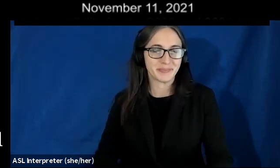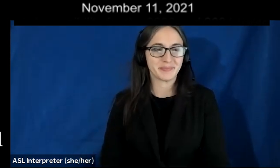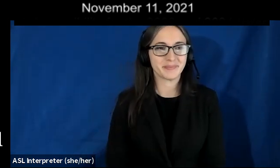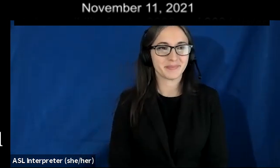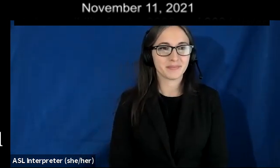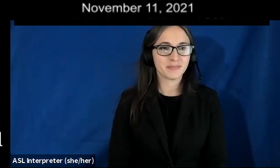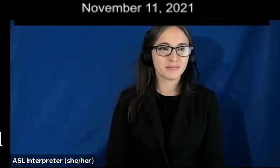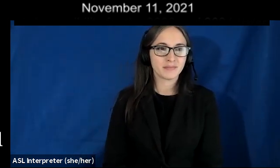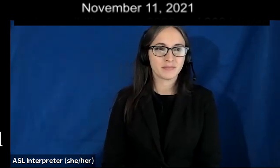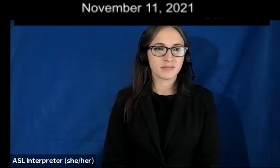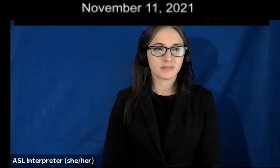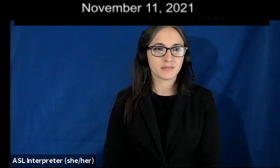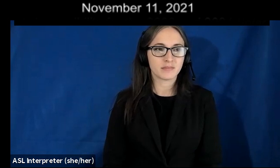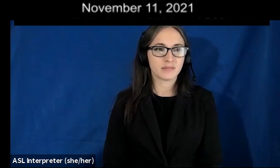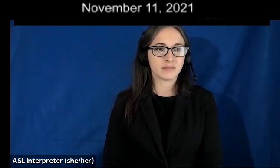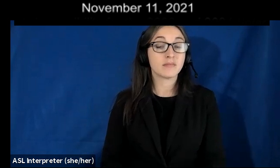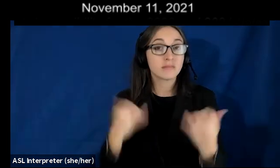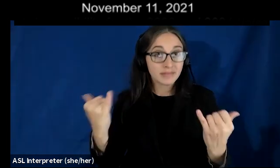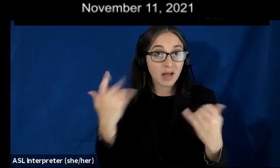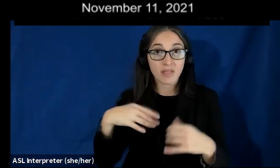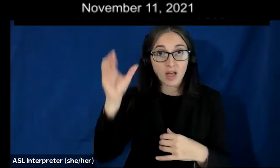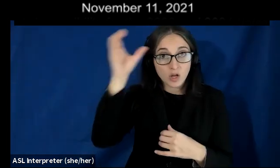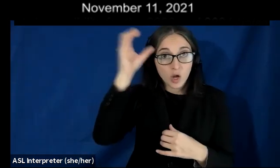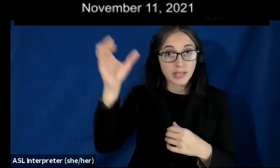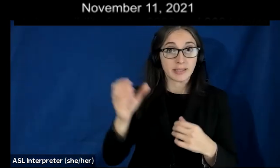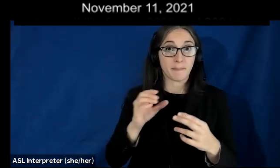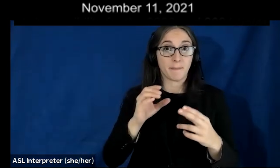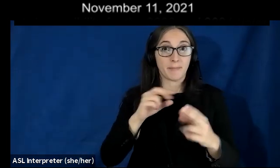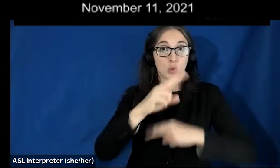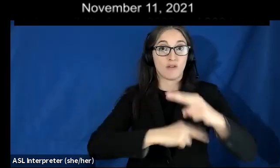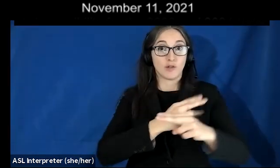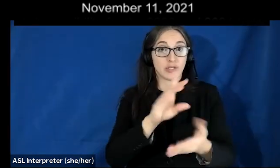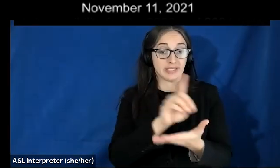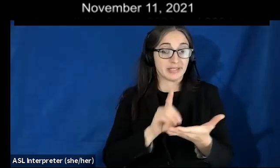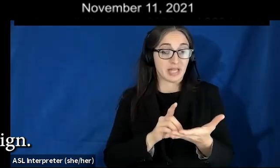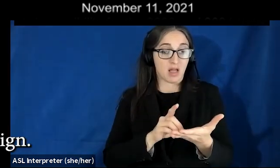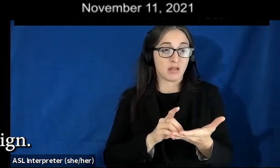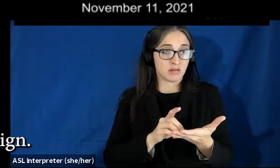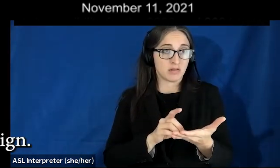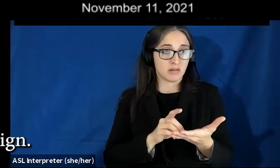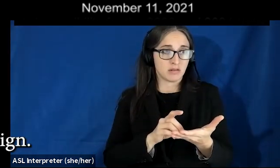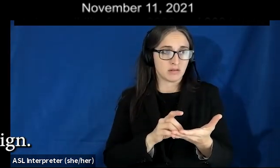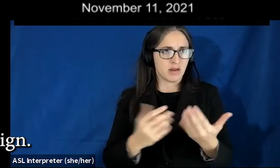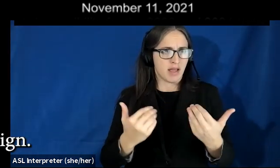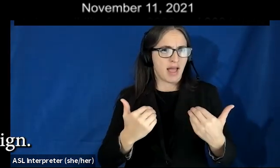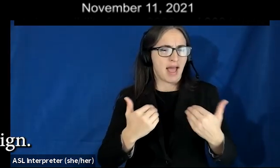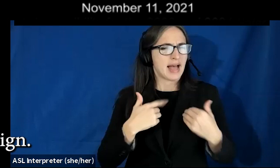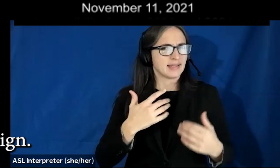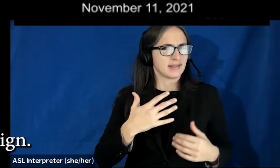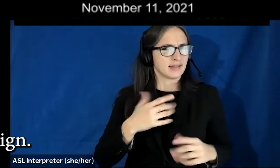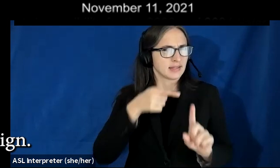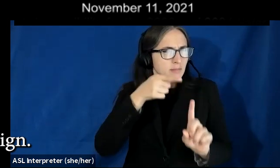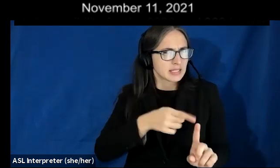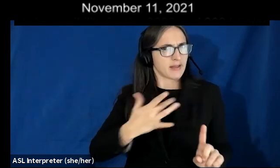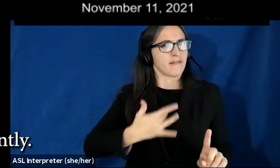now the concept of universal design evokes the feeling, it's very important, of a